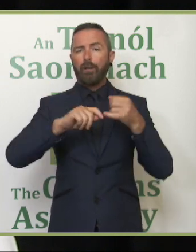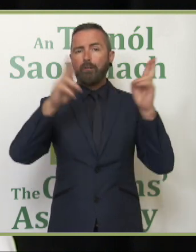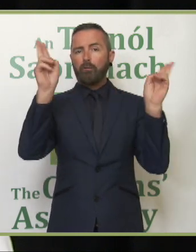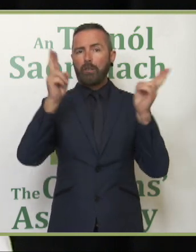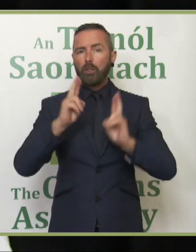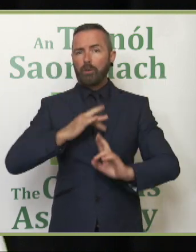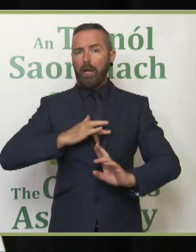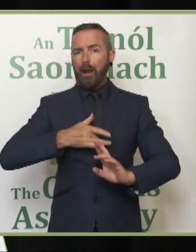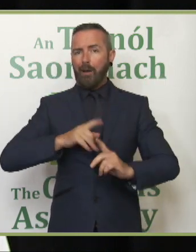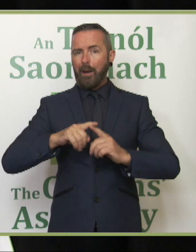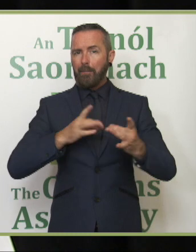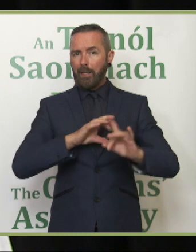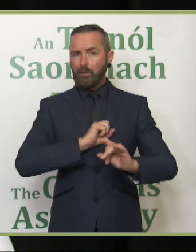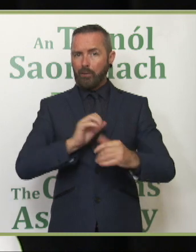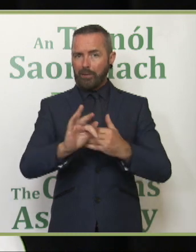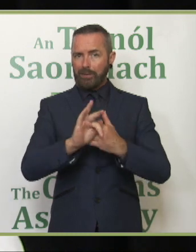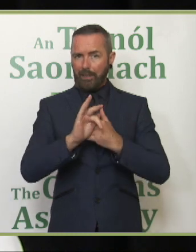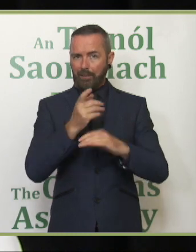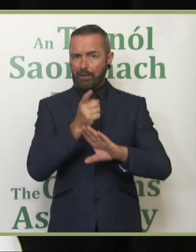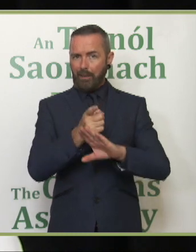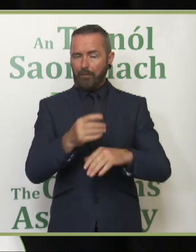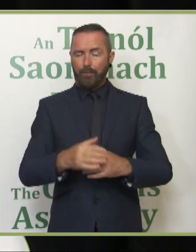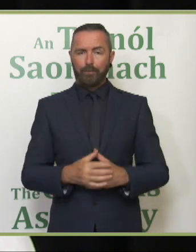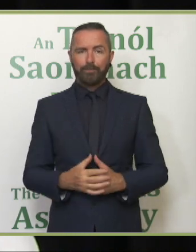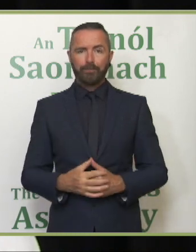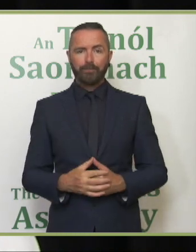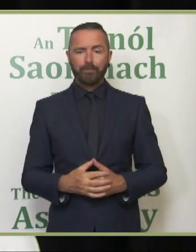harm and ensure safety.